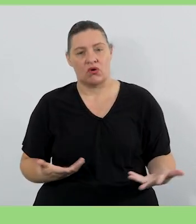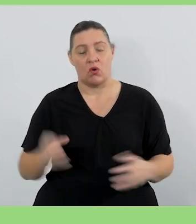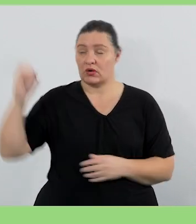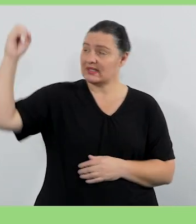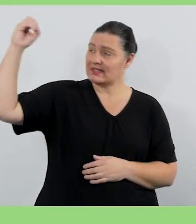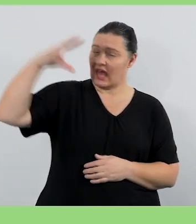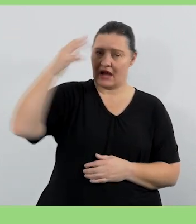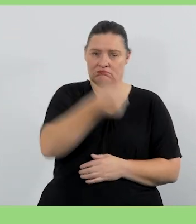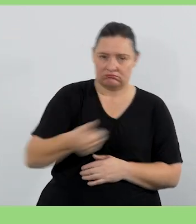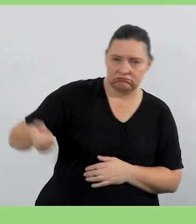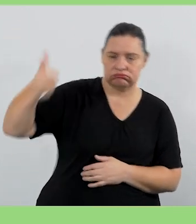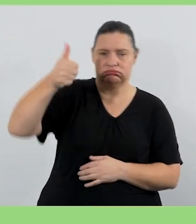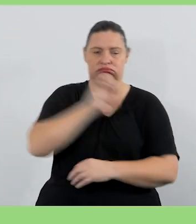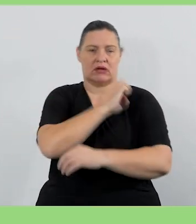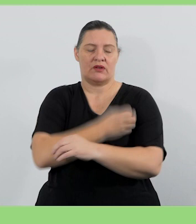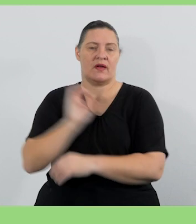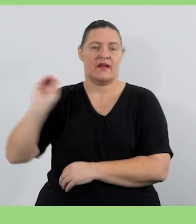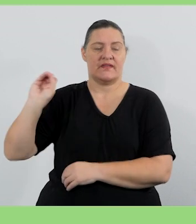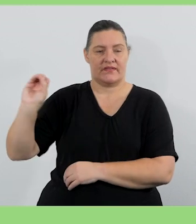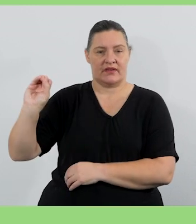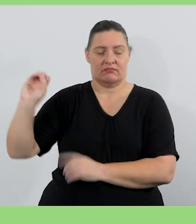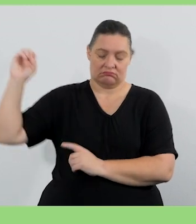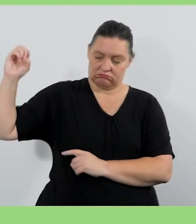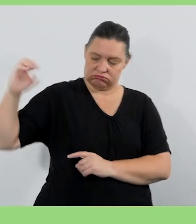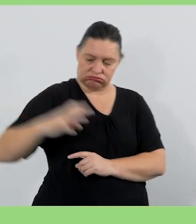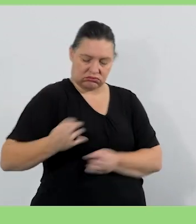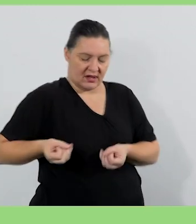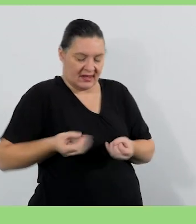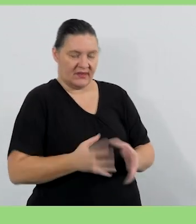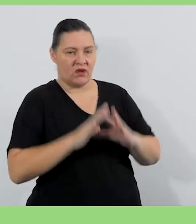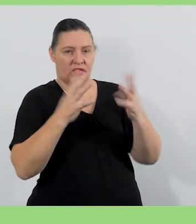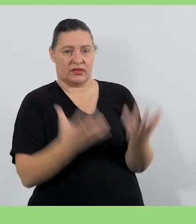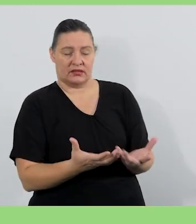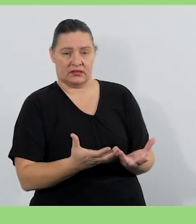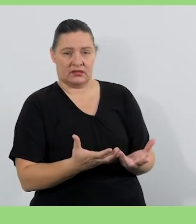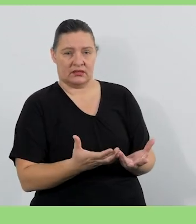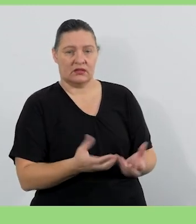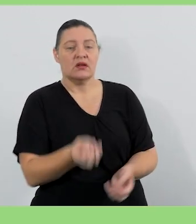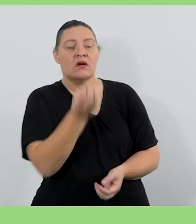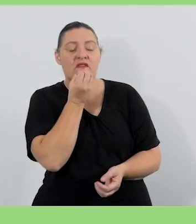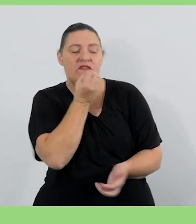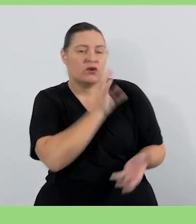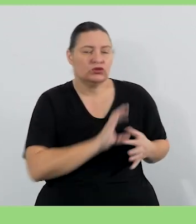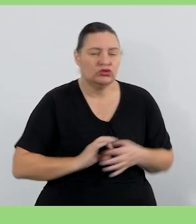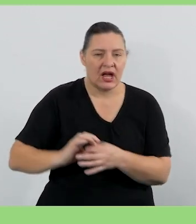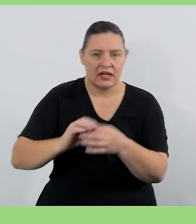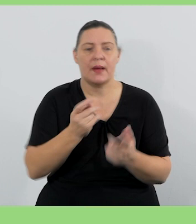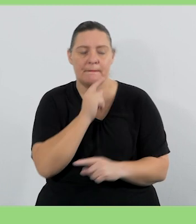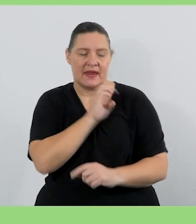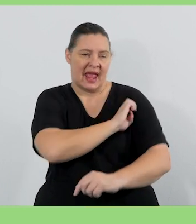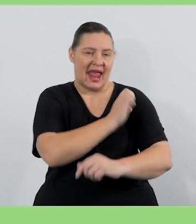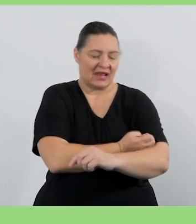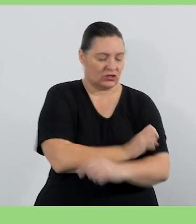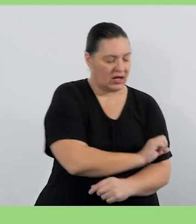the sun is the main source of energy on Earth. A food chain shows the transfer